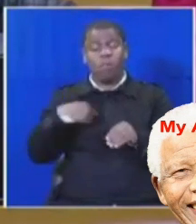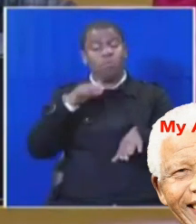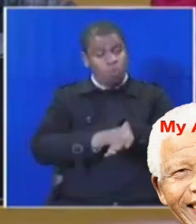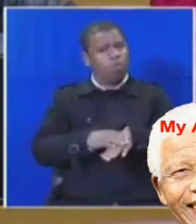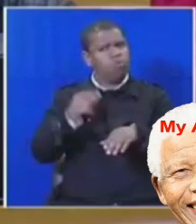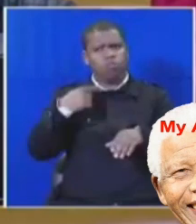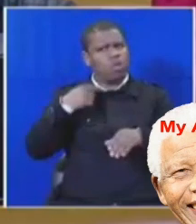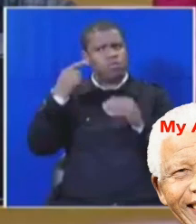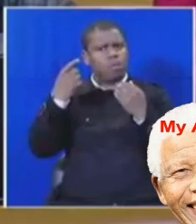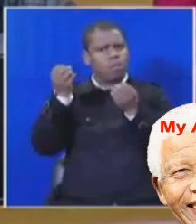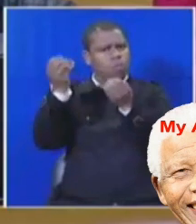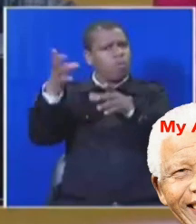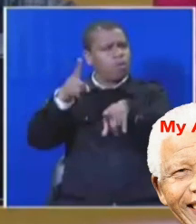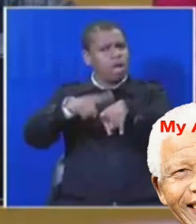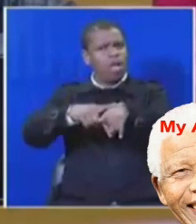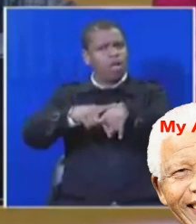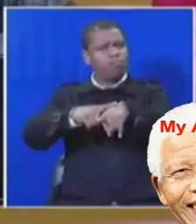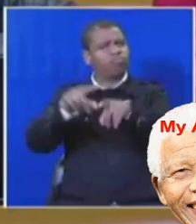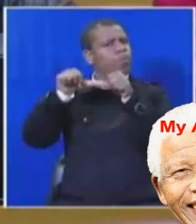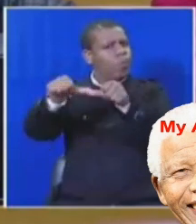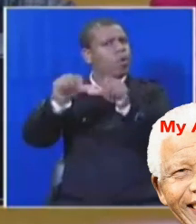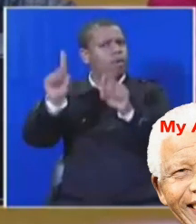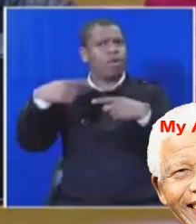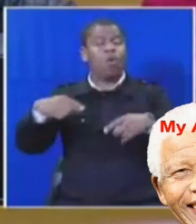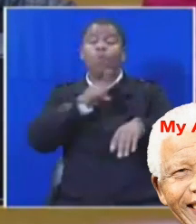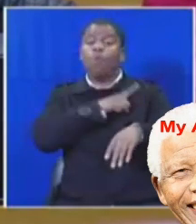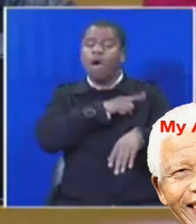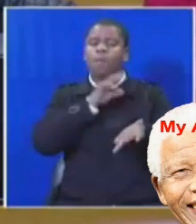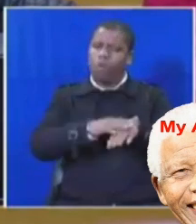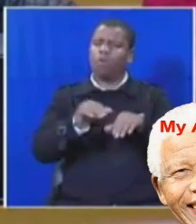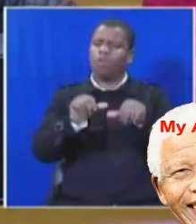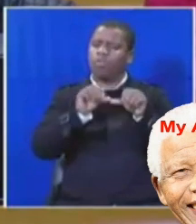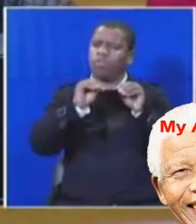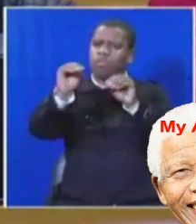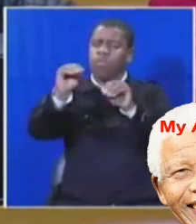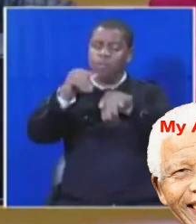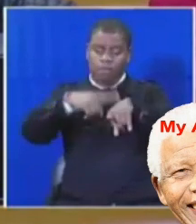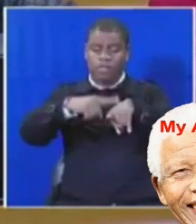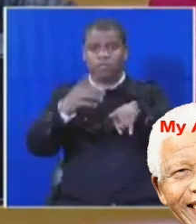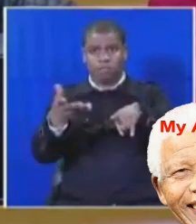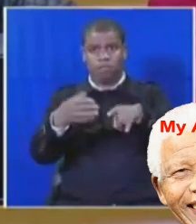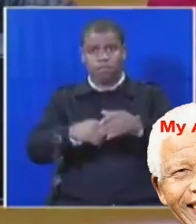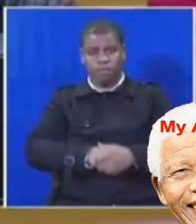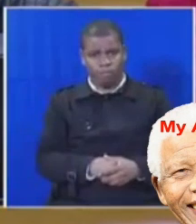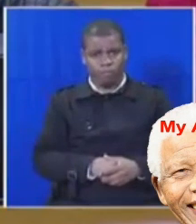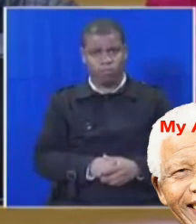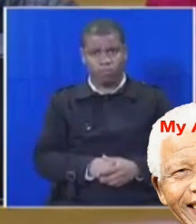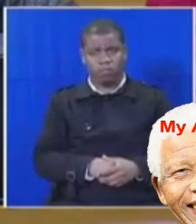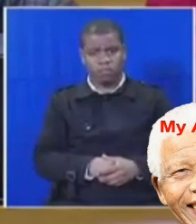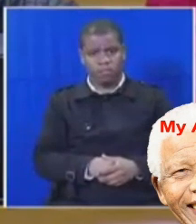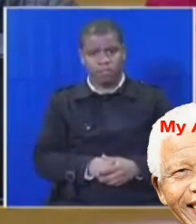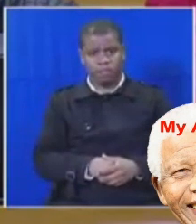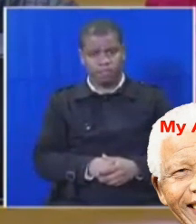to continue to address. Otherwise, he has long exceeded his allocated time. Can He you please has instruct not. him to leave? He has